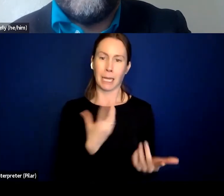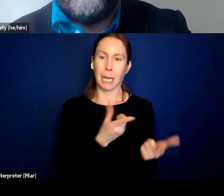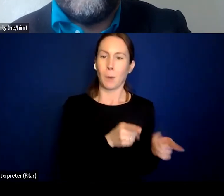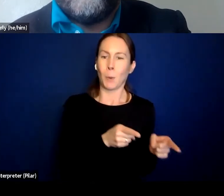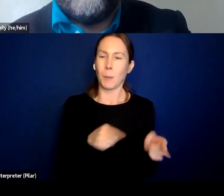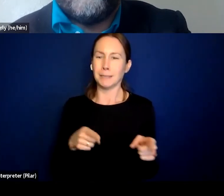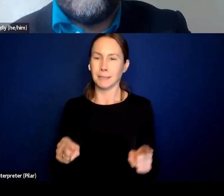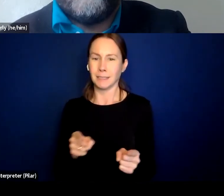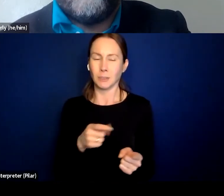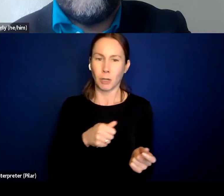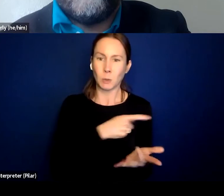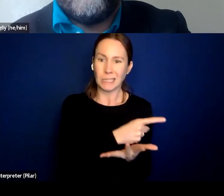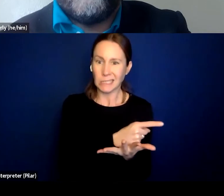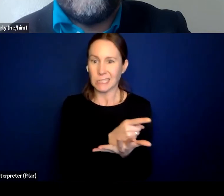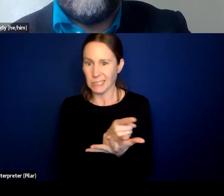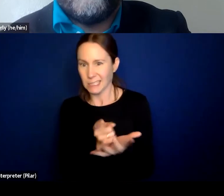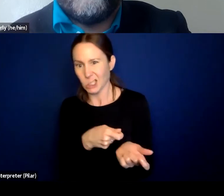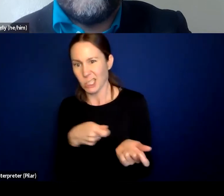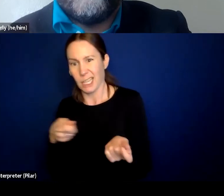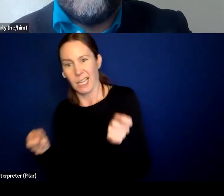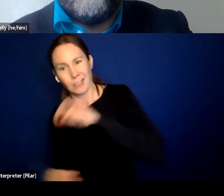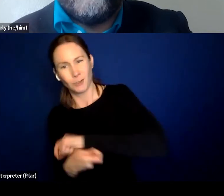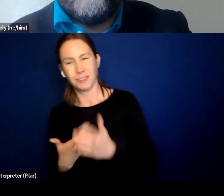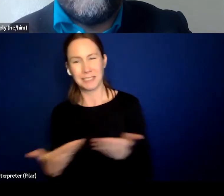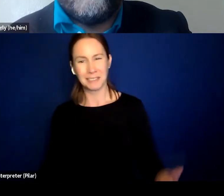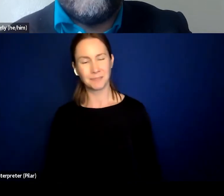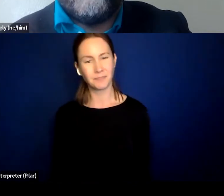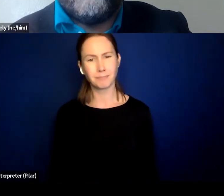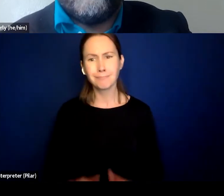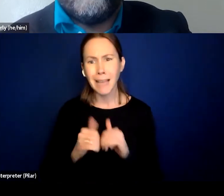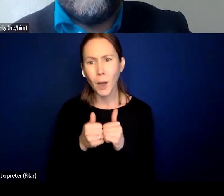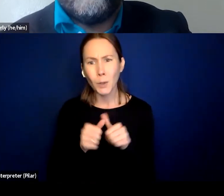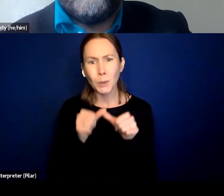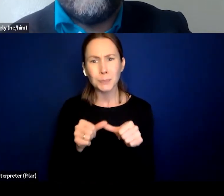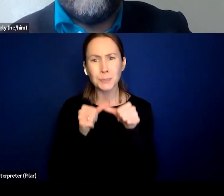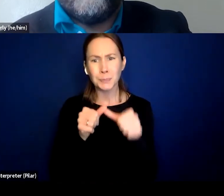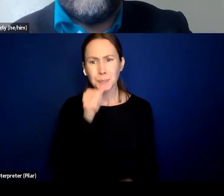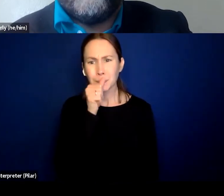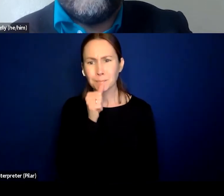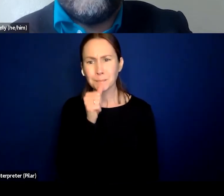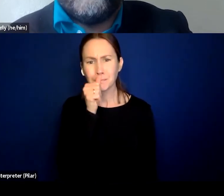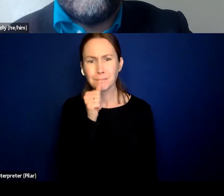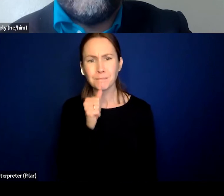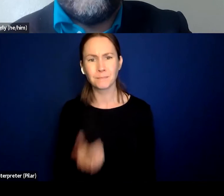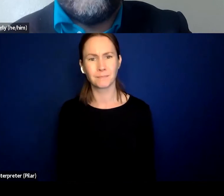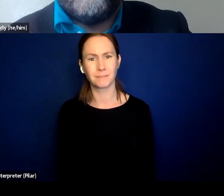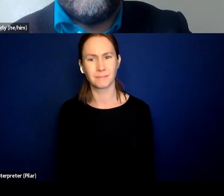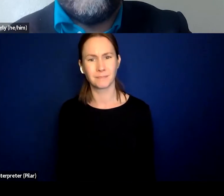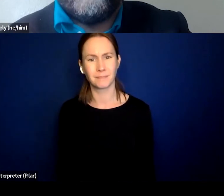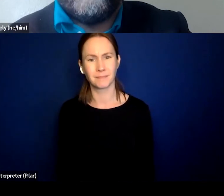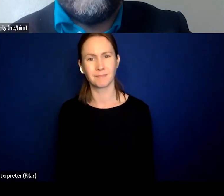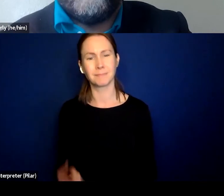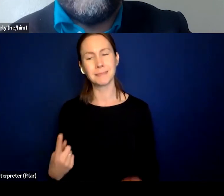How do you, have the patience for these changes or those moments that feel like there are days when it's